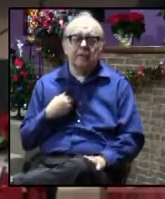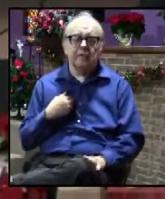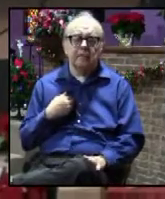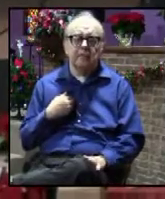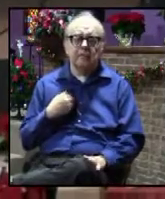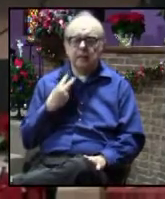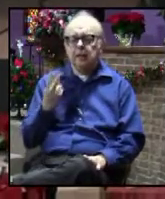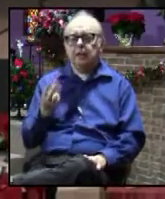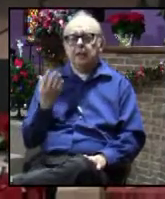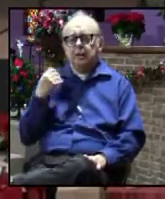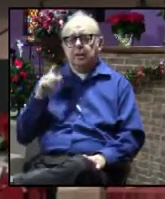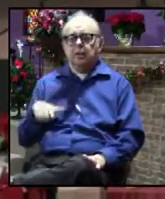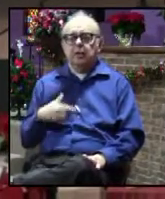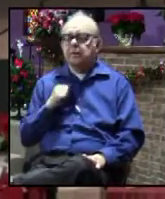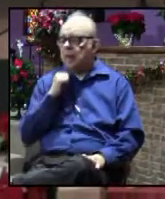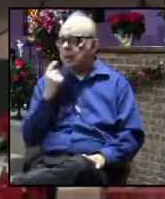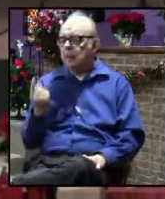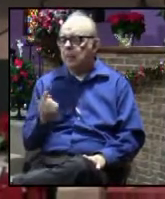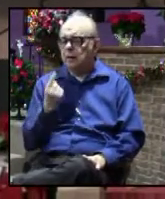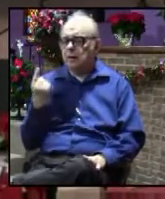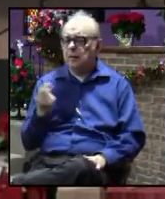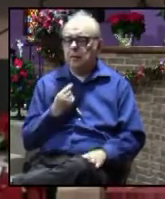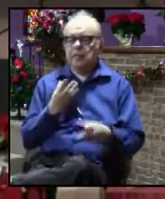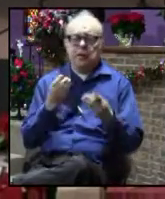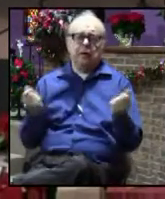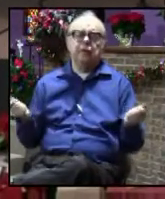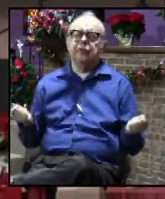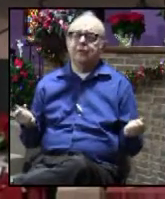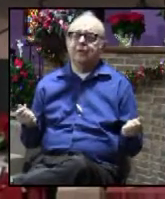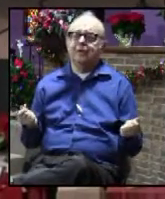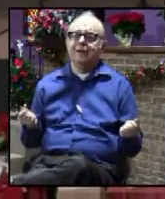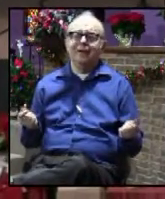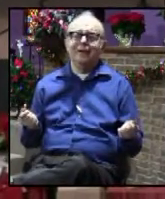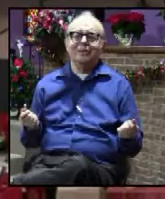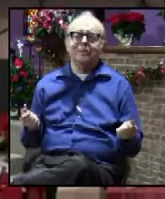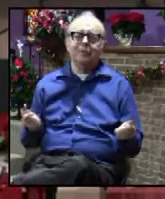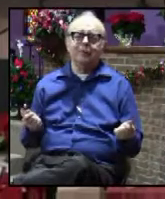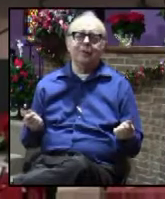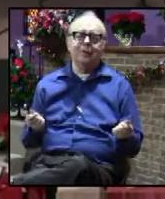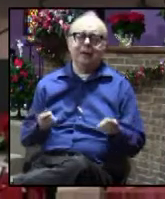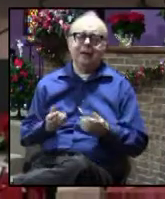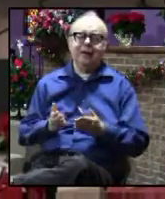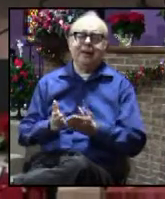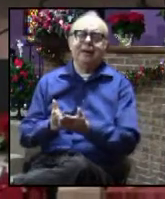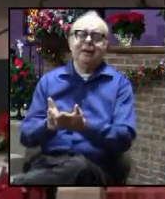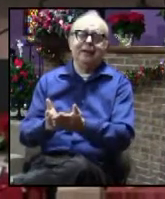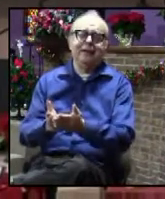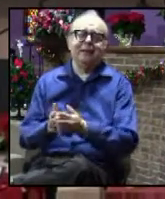You see, because life isn't always smooth sailing